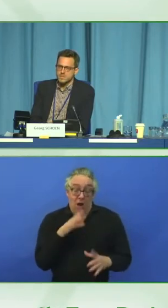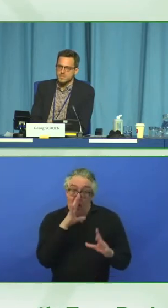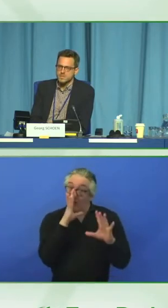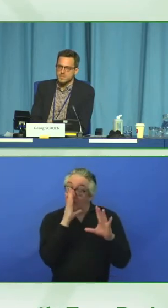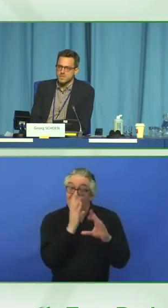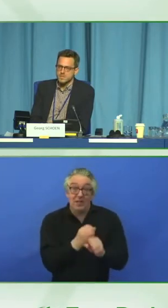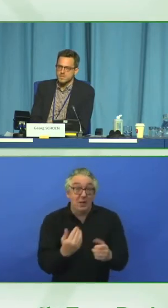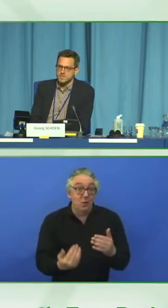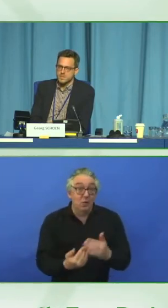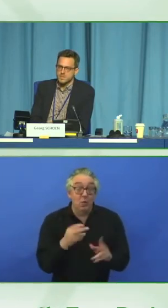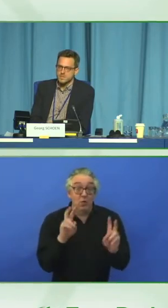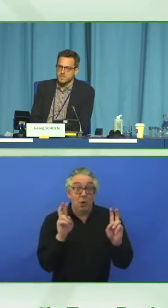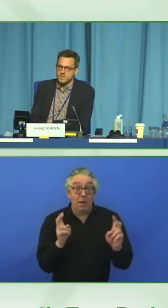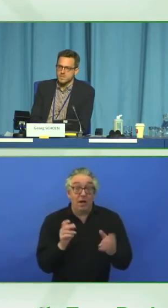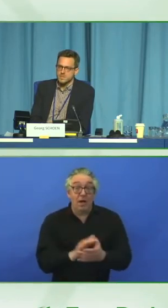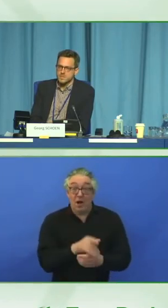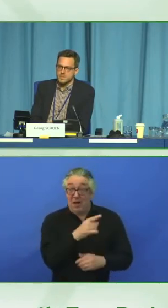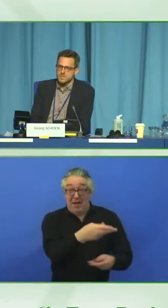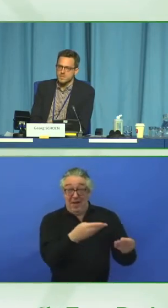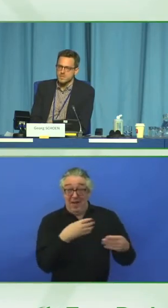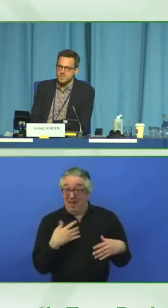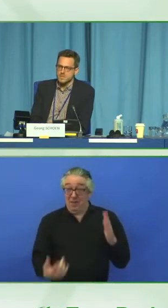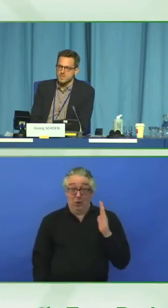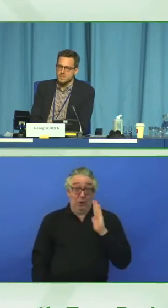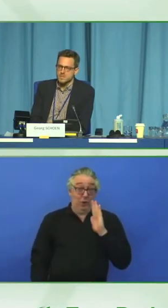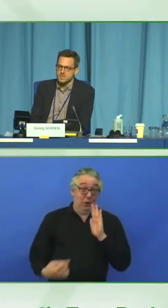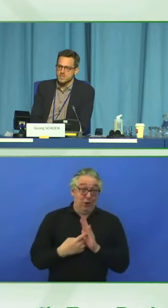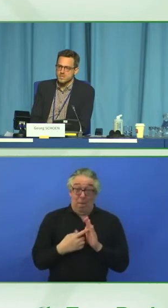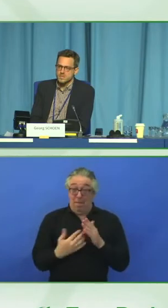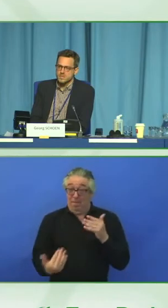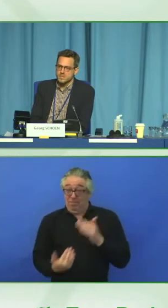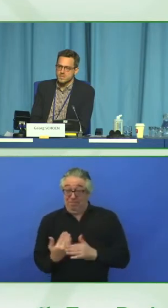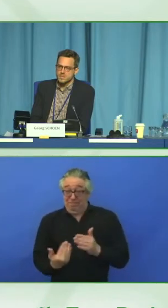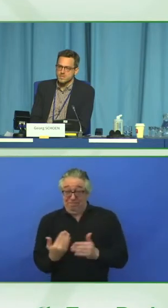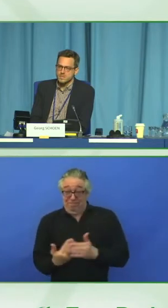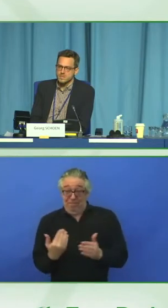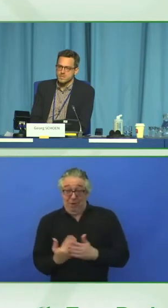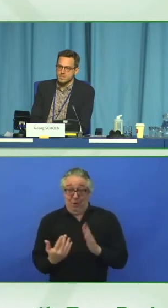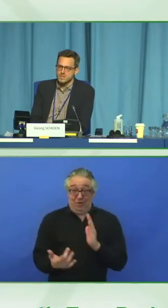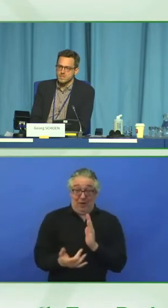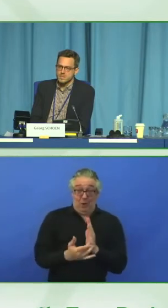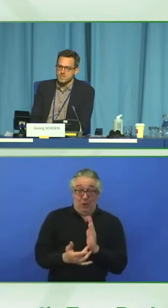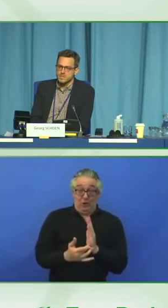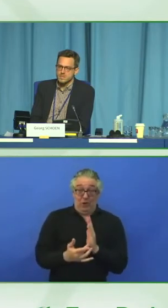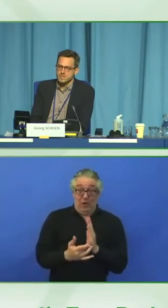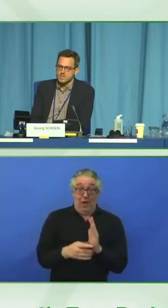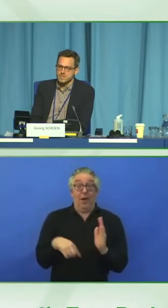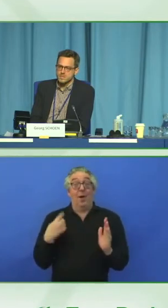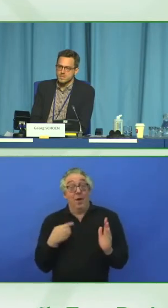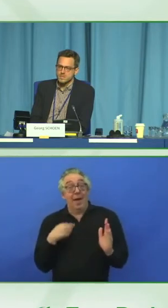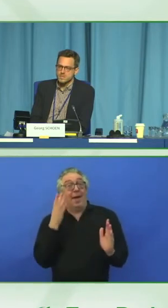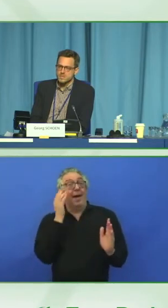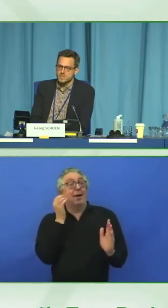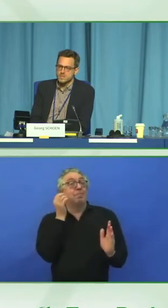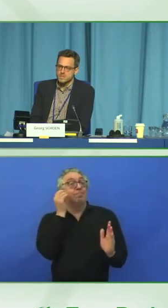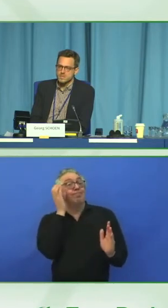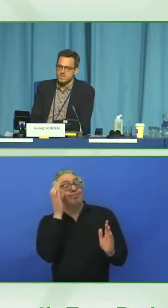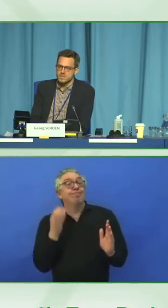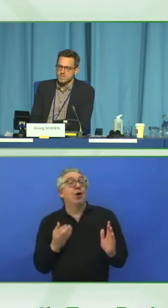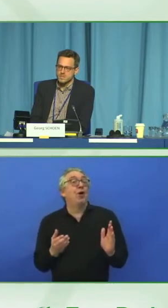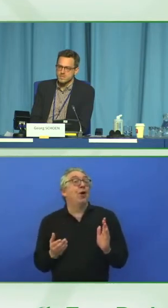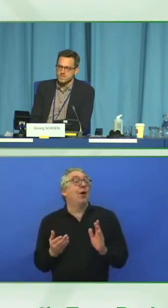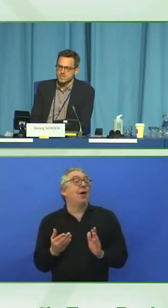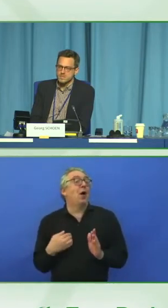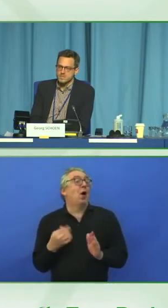cutting edge technology, you know, we bring the disability deep understanding.